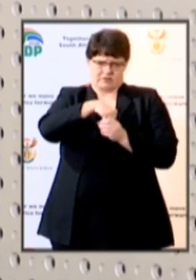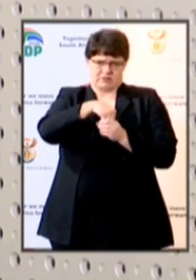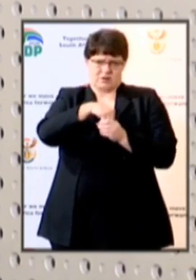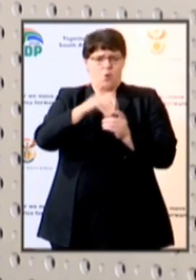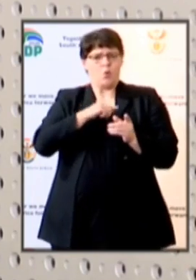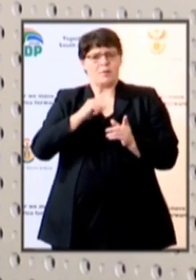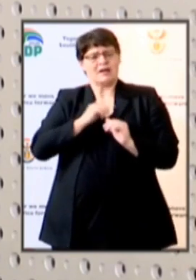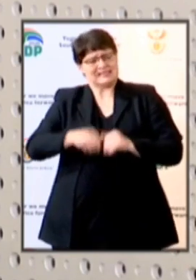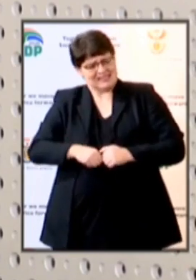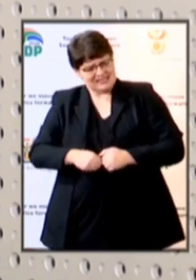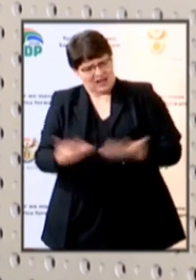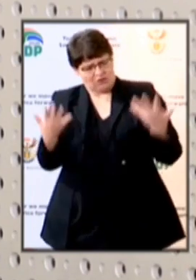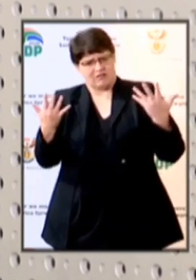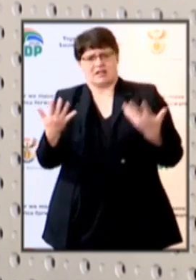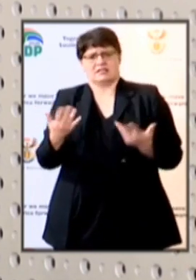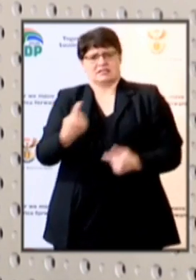sacrifices